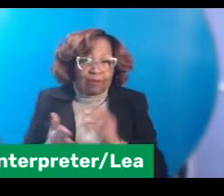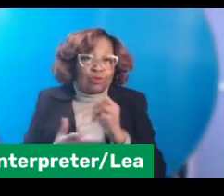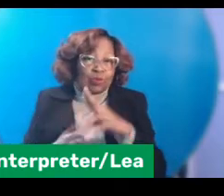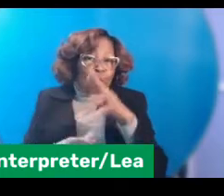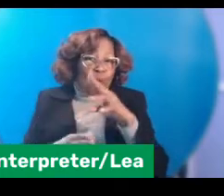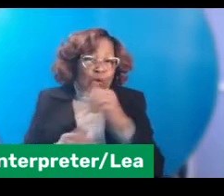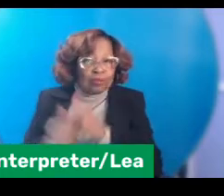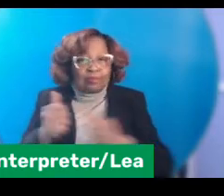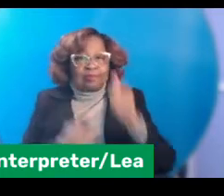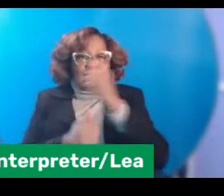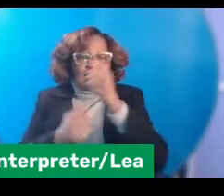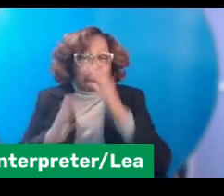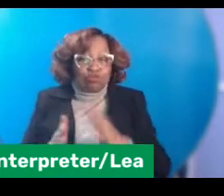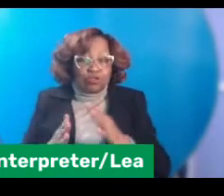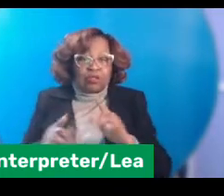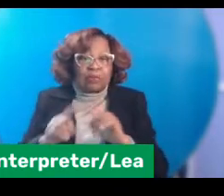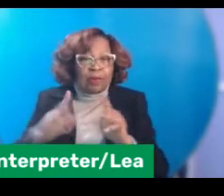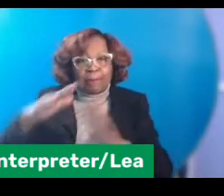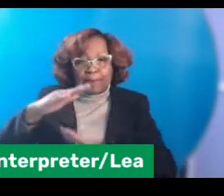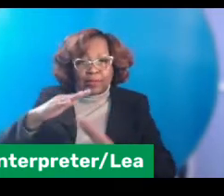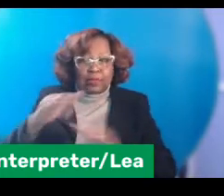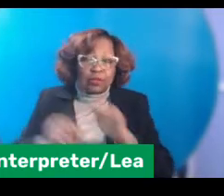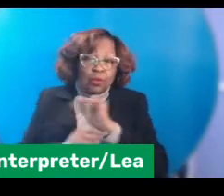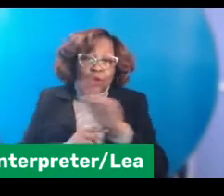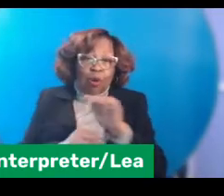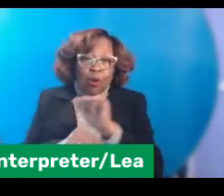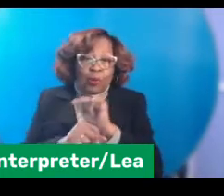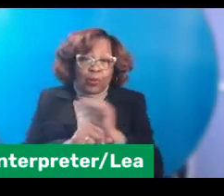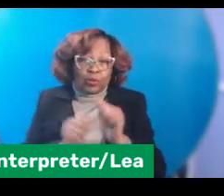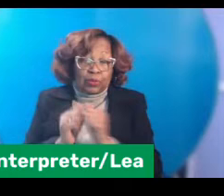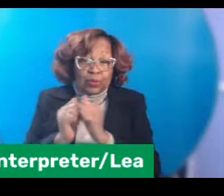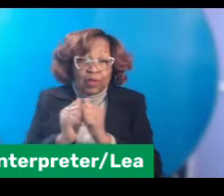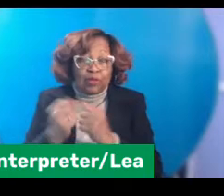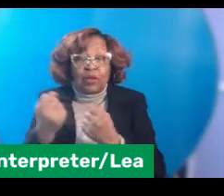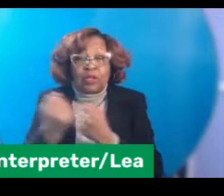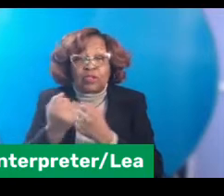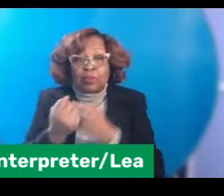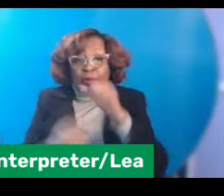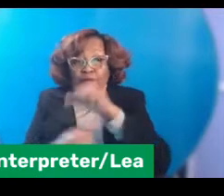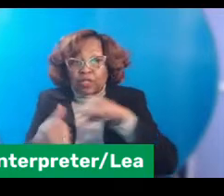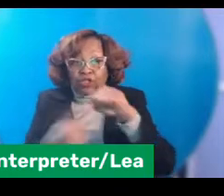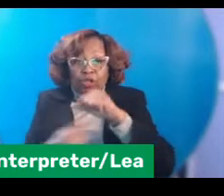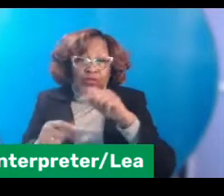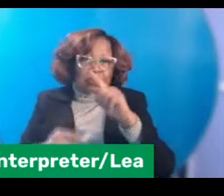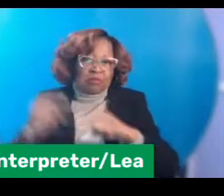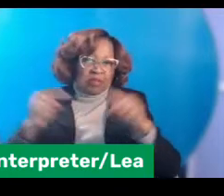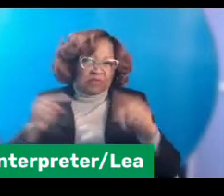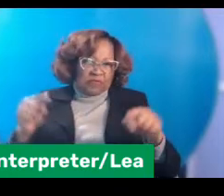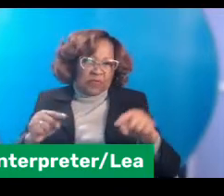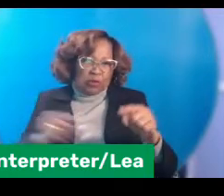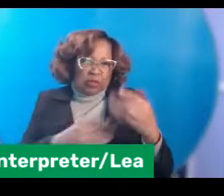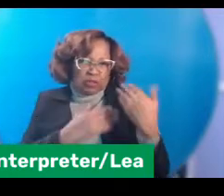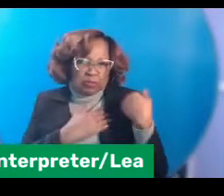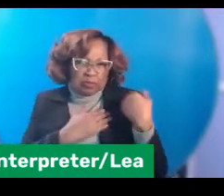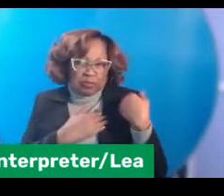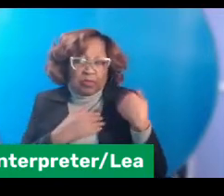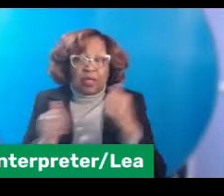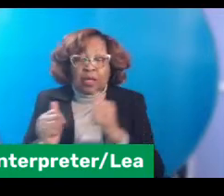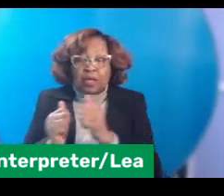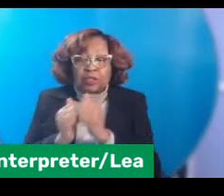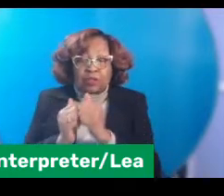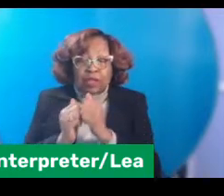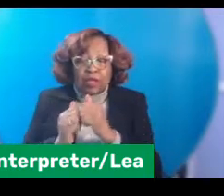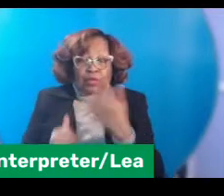administrator. But fundamentally, we're all working together and supporting each other in our various roles. Together, we're looking